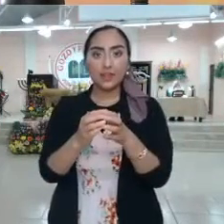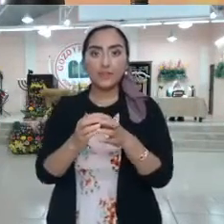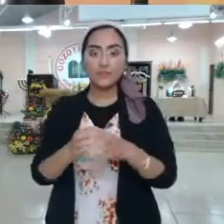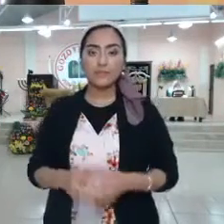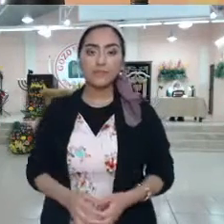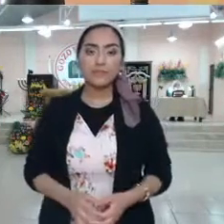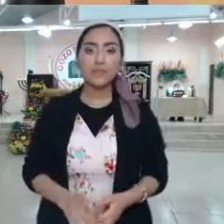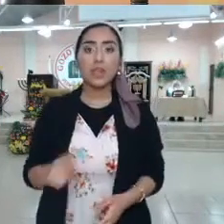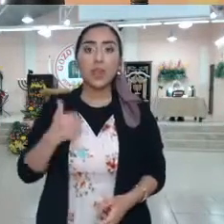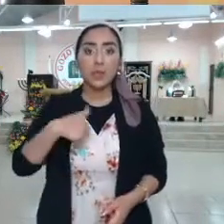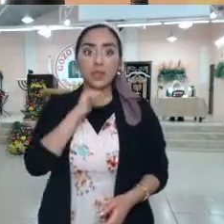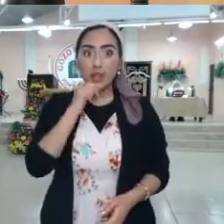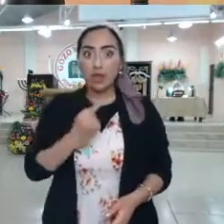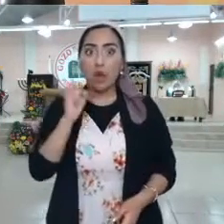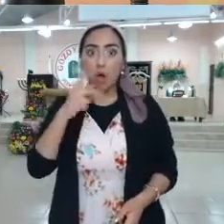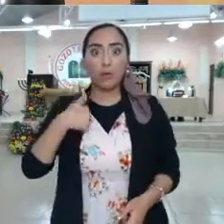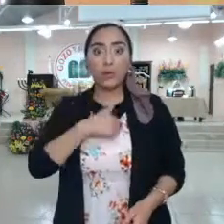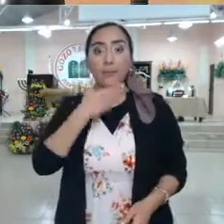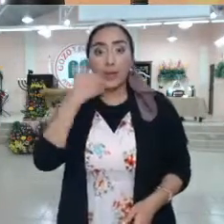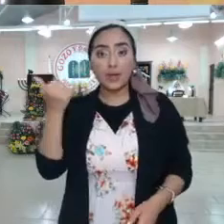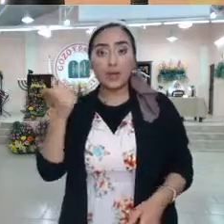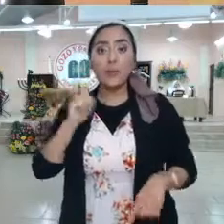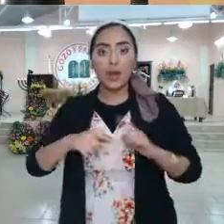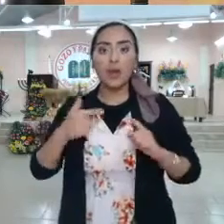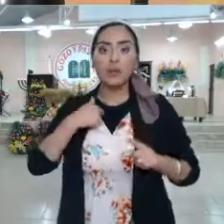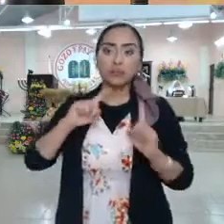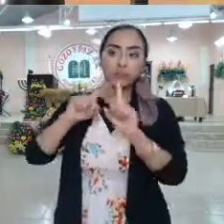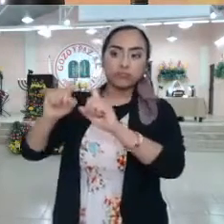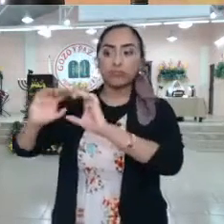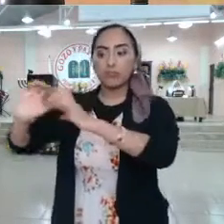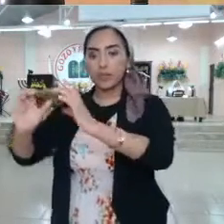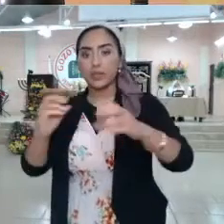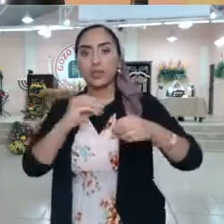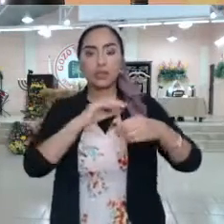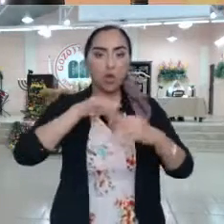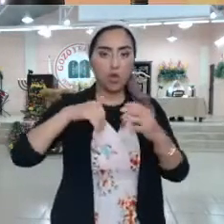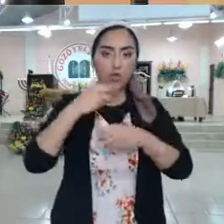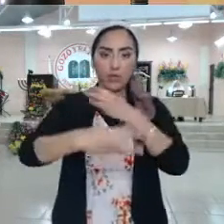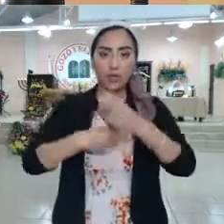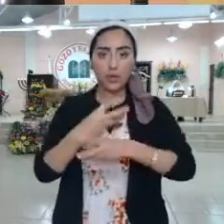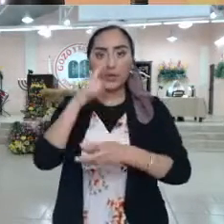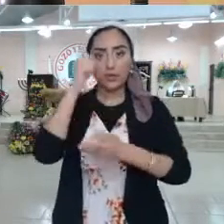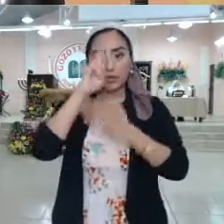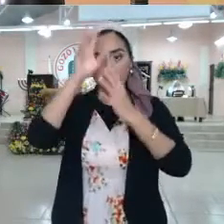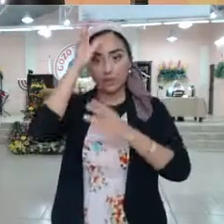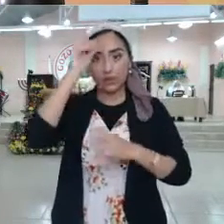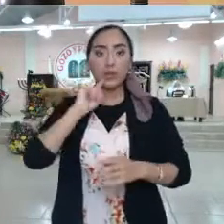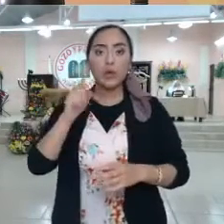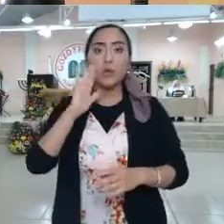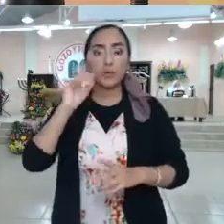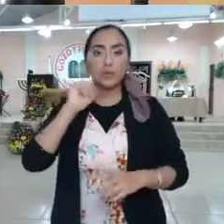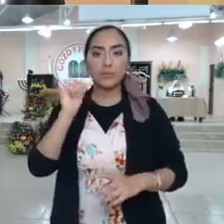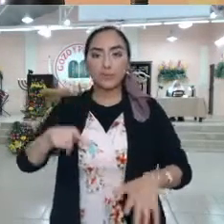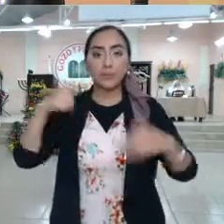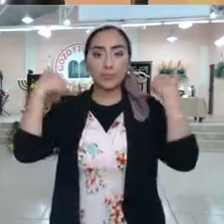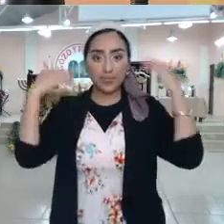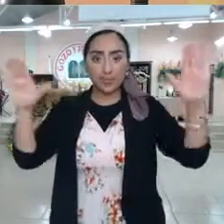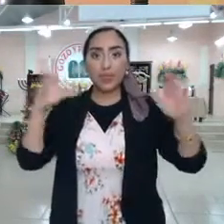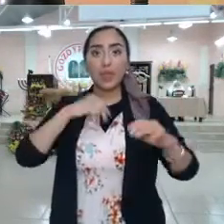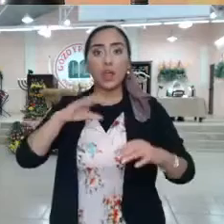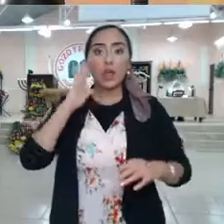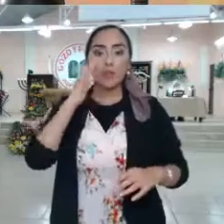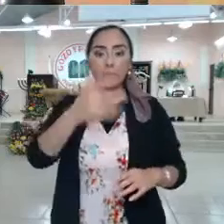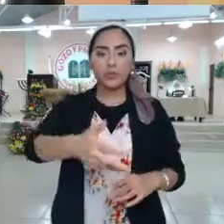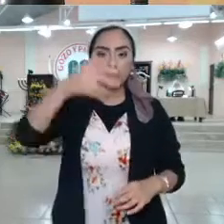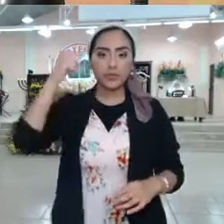in a remnant. We're not the only ones, neither the best ones, but there's going to be different ships of wheat worldwide, because the Eternal Father says that He's going to